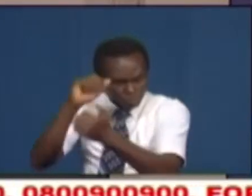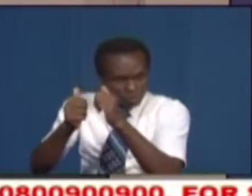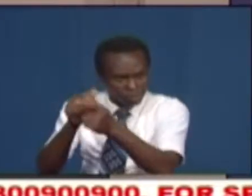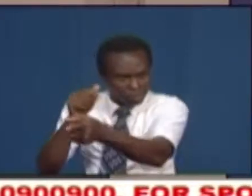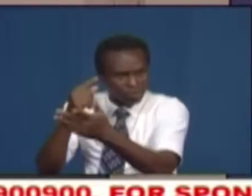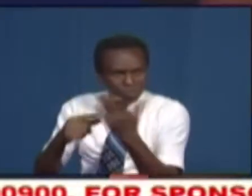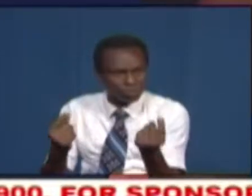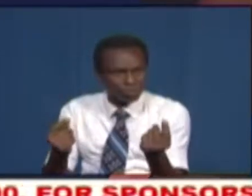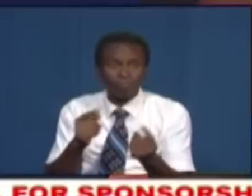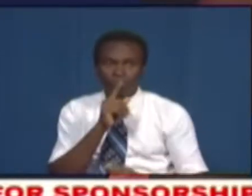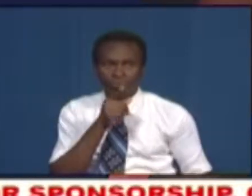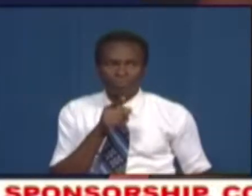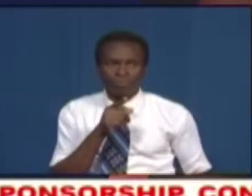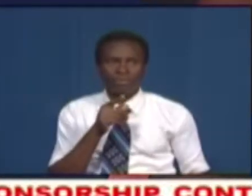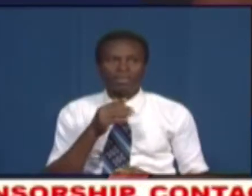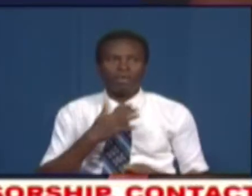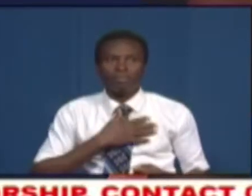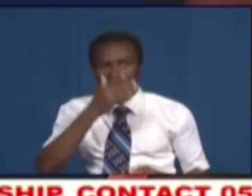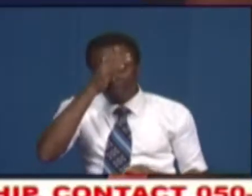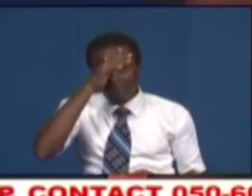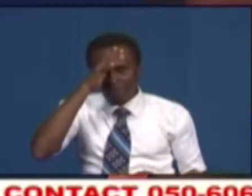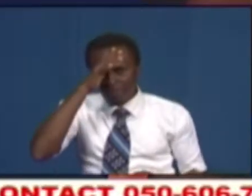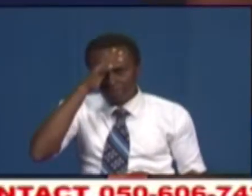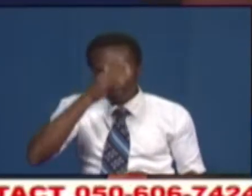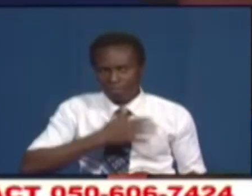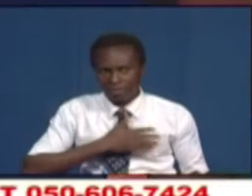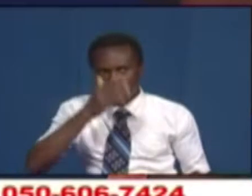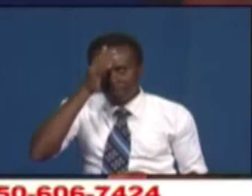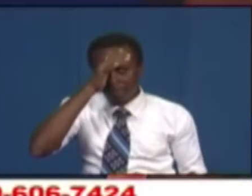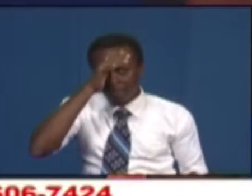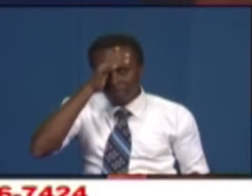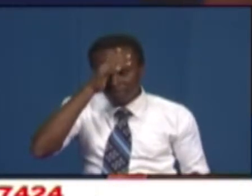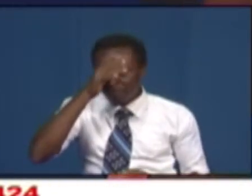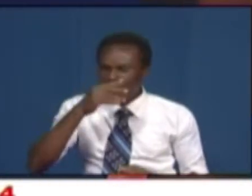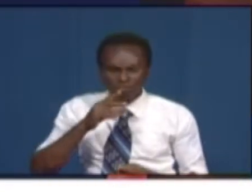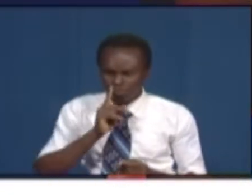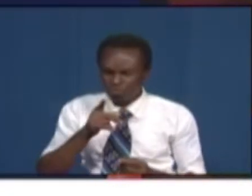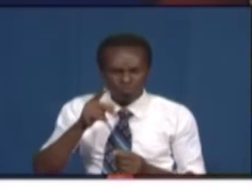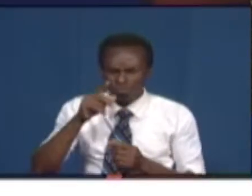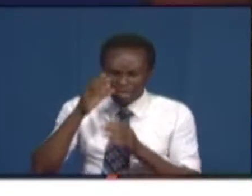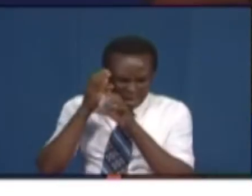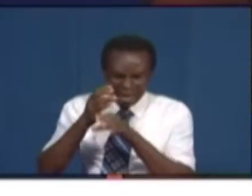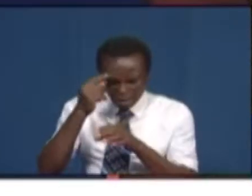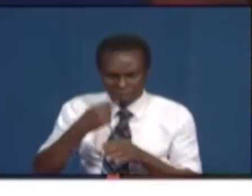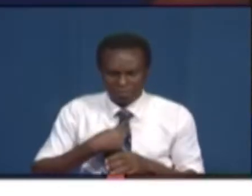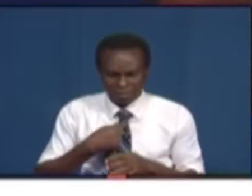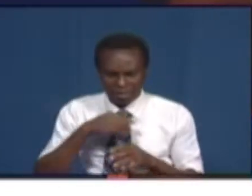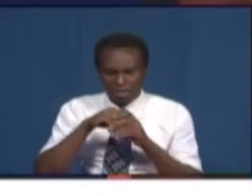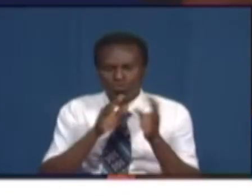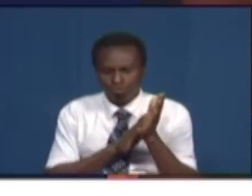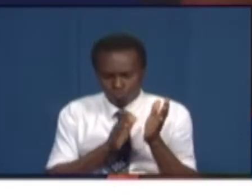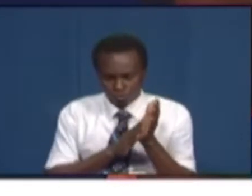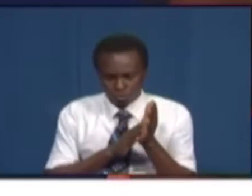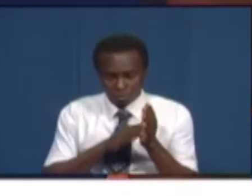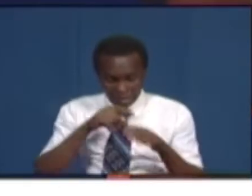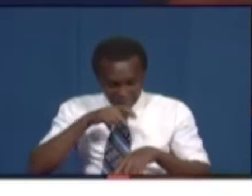you. My dad was someone who was really concerned about our performance in school.